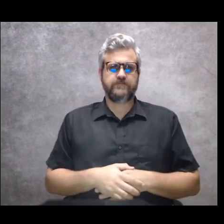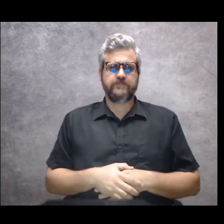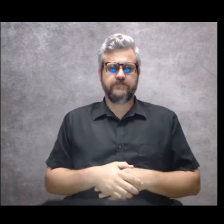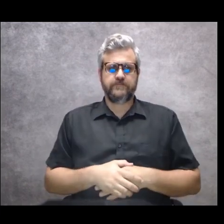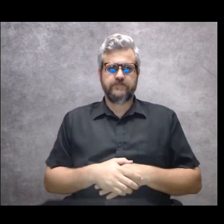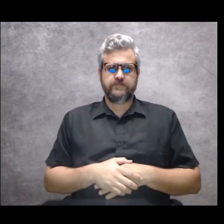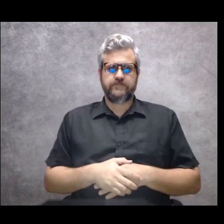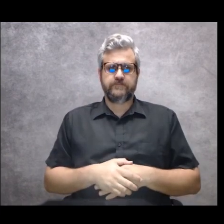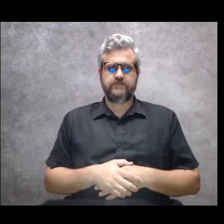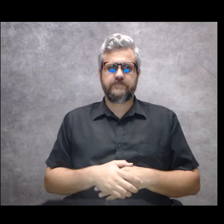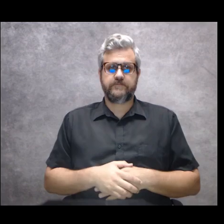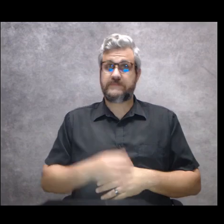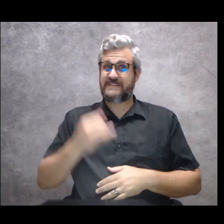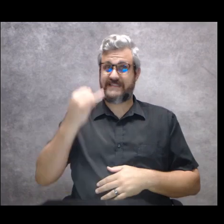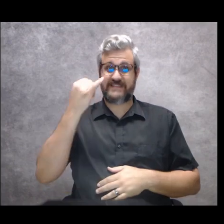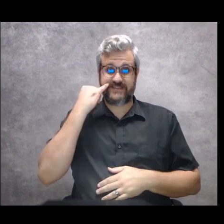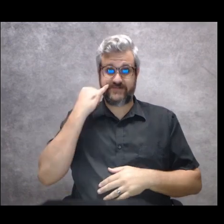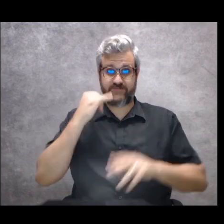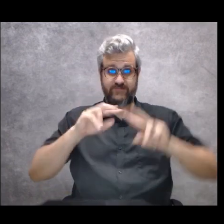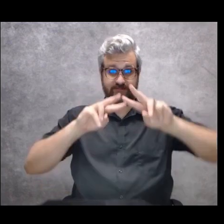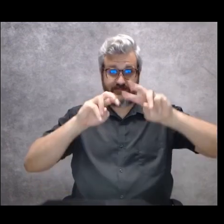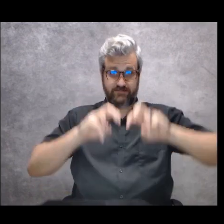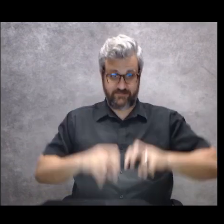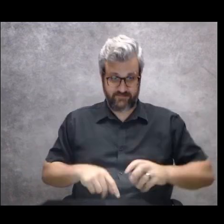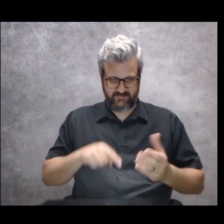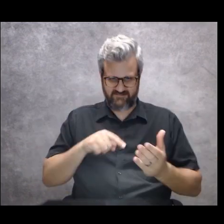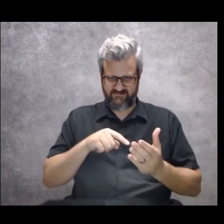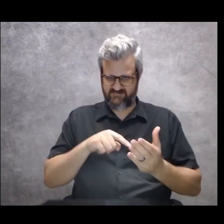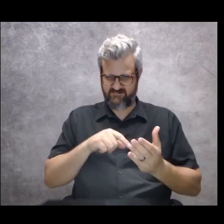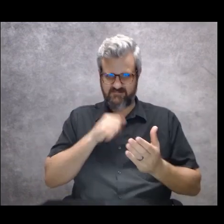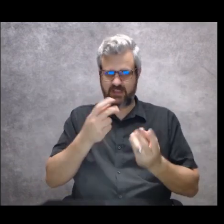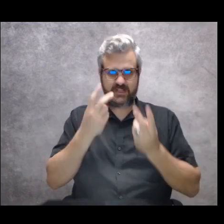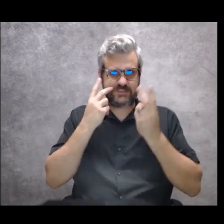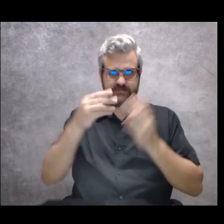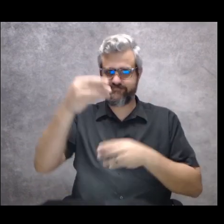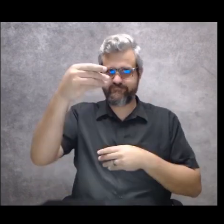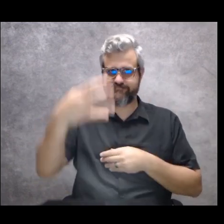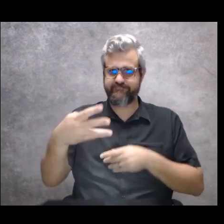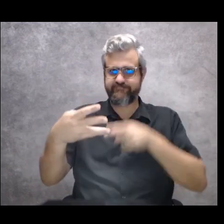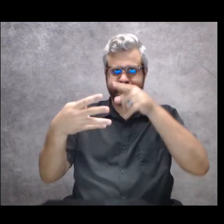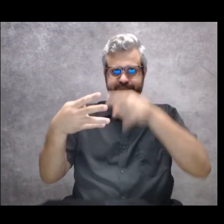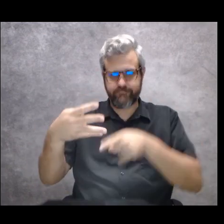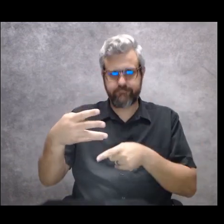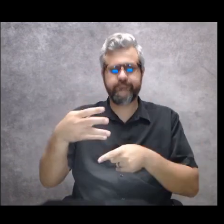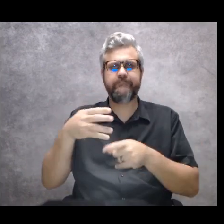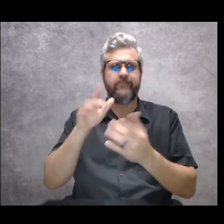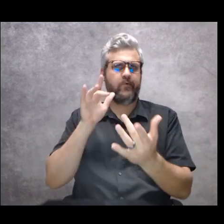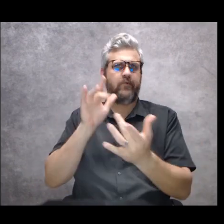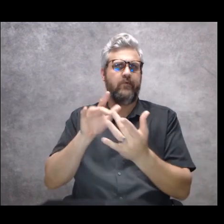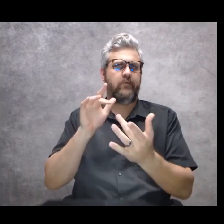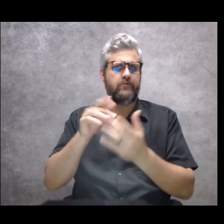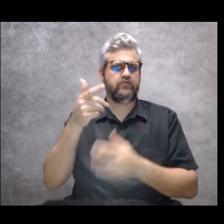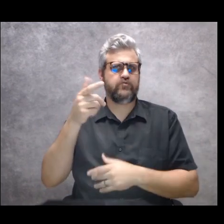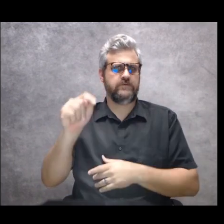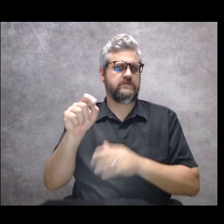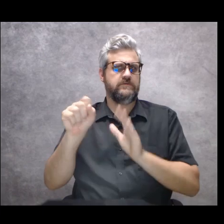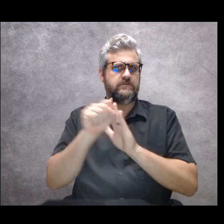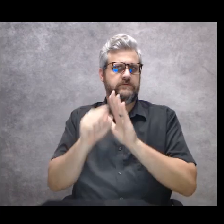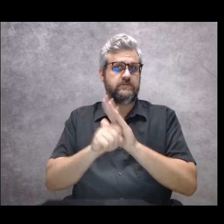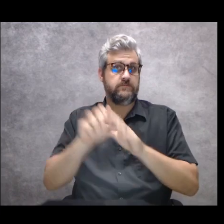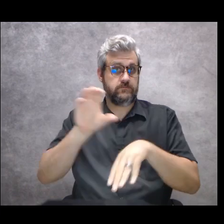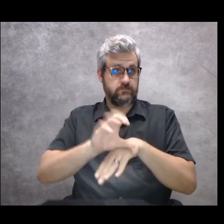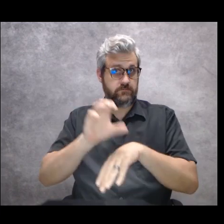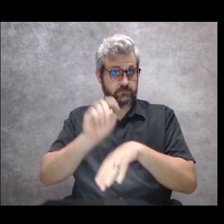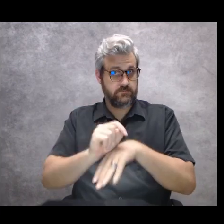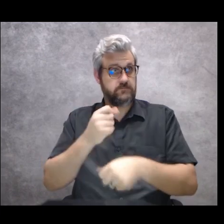If an assessment is not offered on the drop-down menu, contact the GT state consultant to ensure the assessment